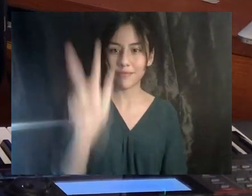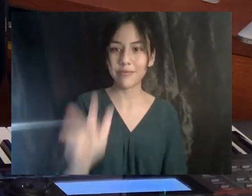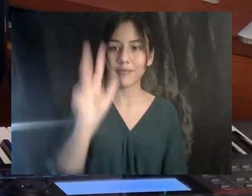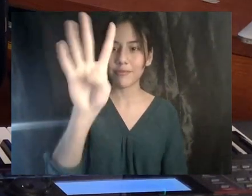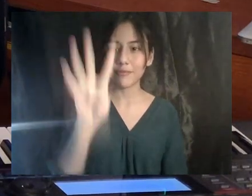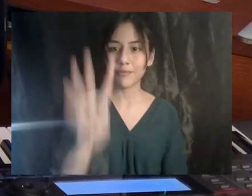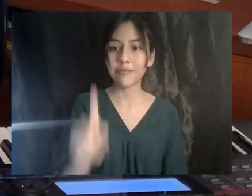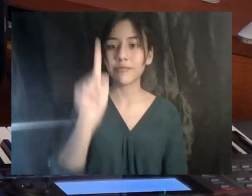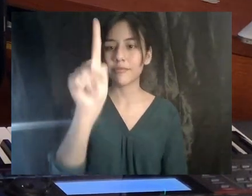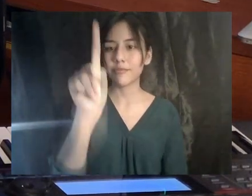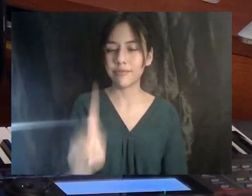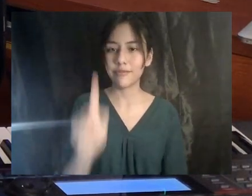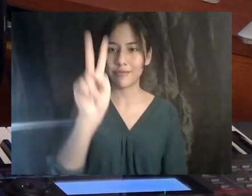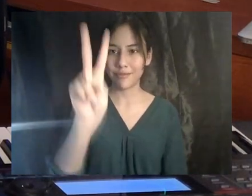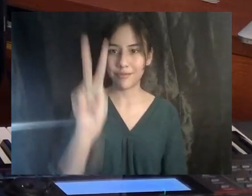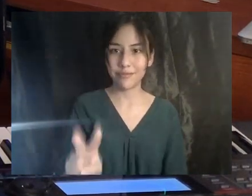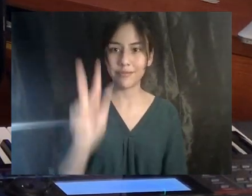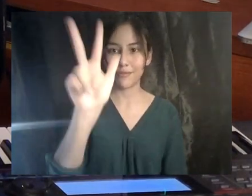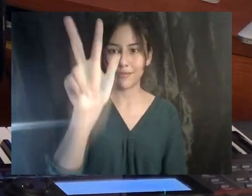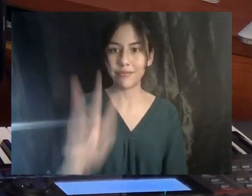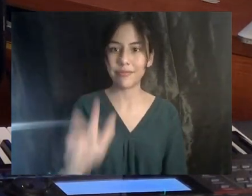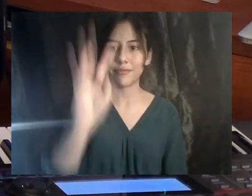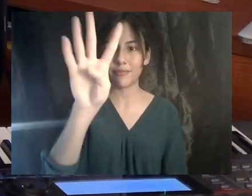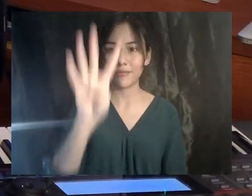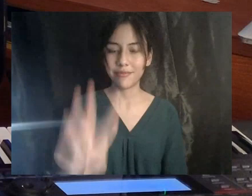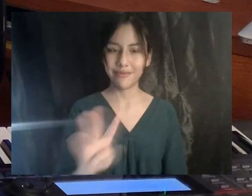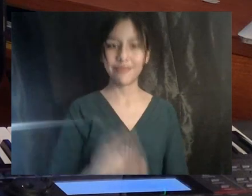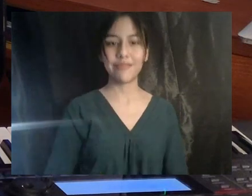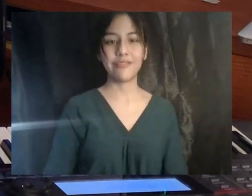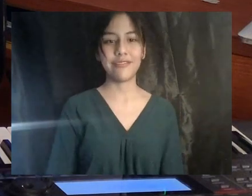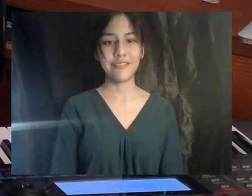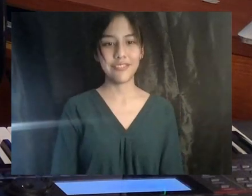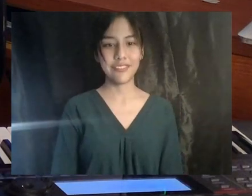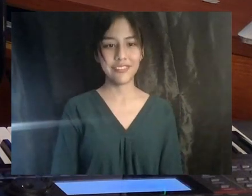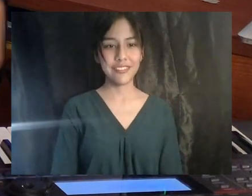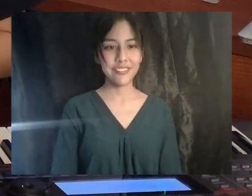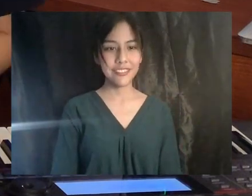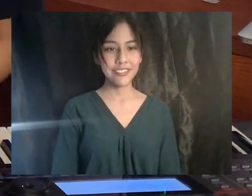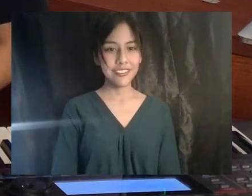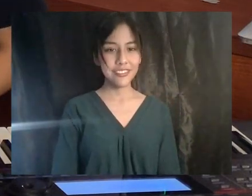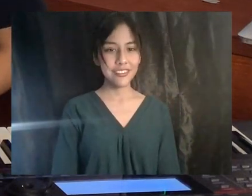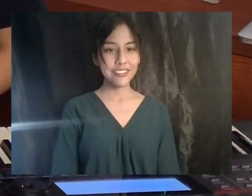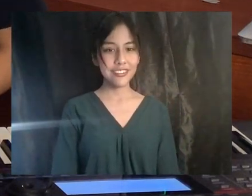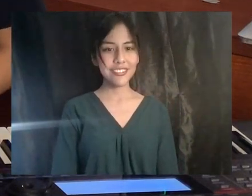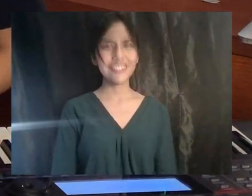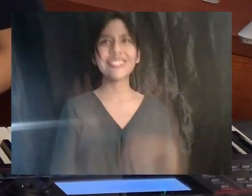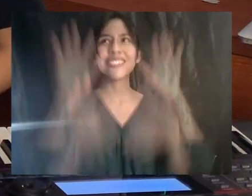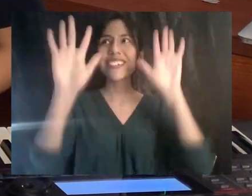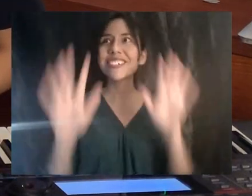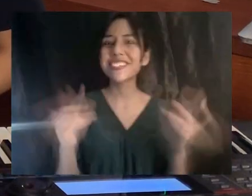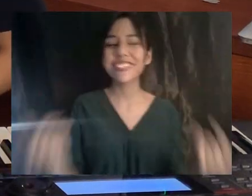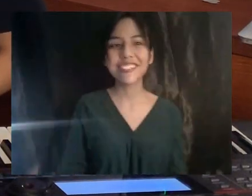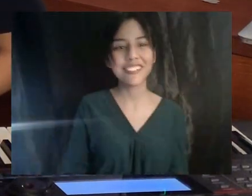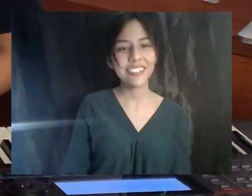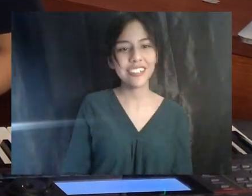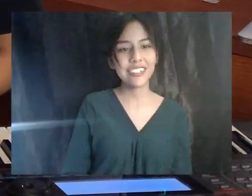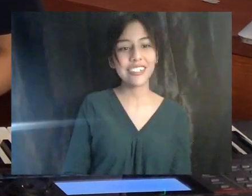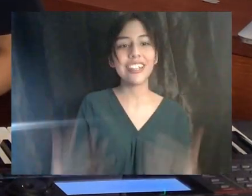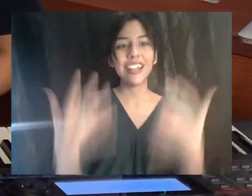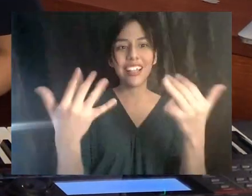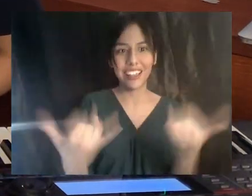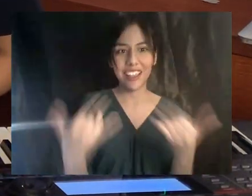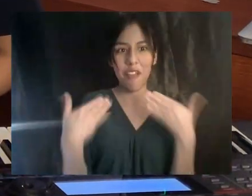2 and 3 and 4 and 1 and 2 and 3 and 4 and. Awesome. Good. Let's